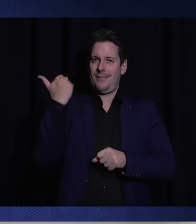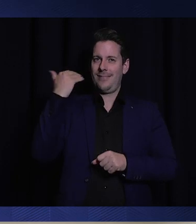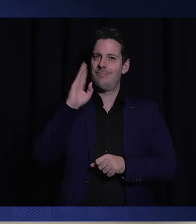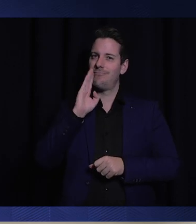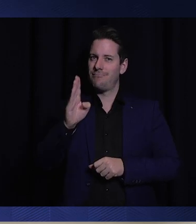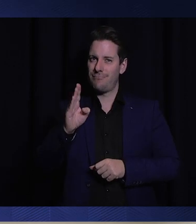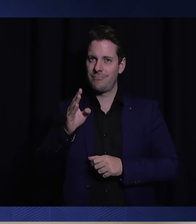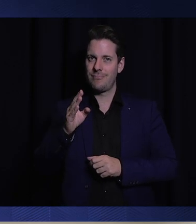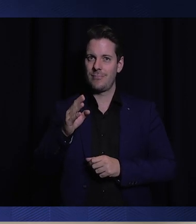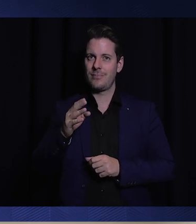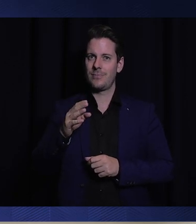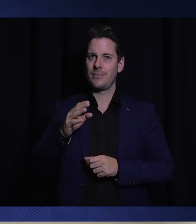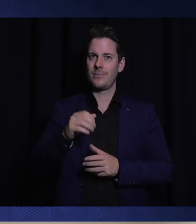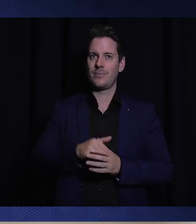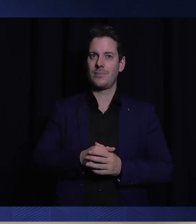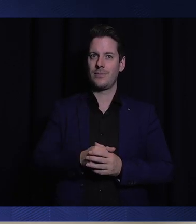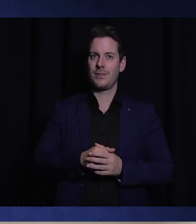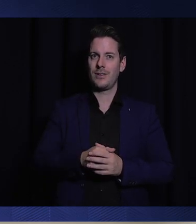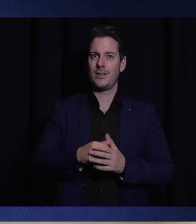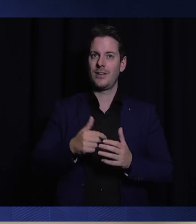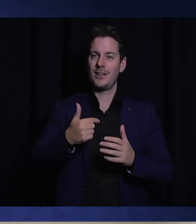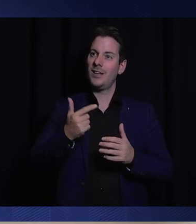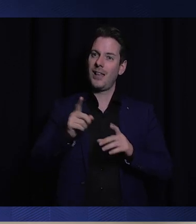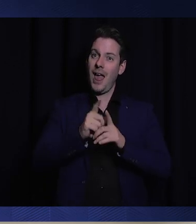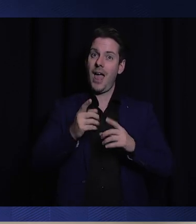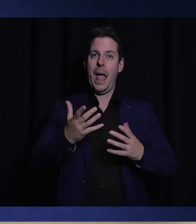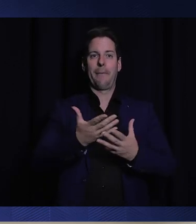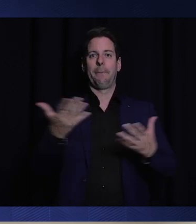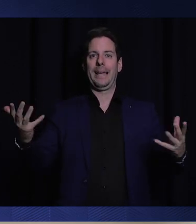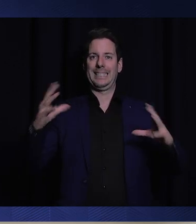China? So back to Dr. Liu to answer that question.